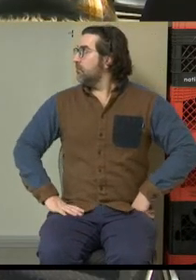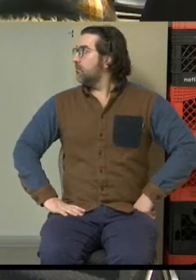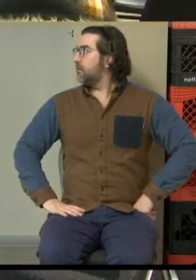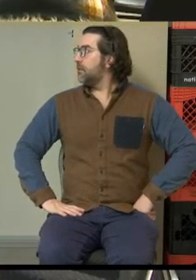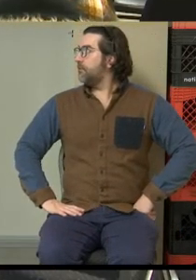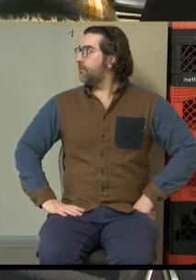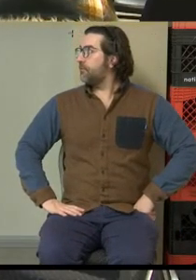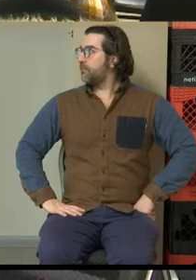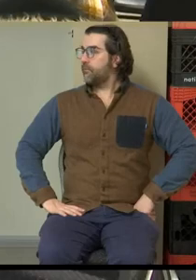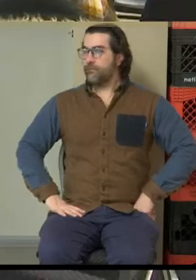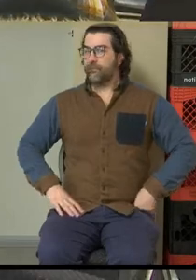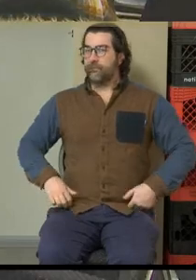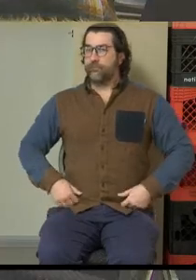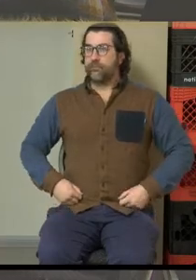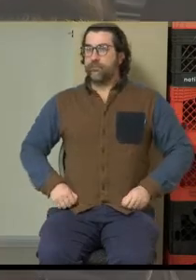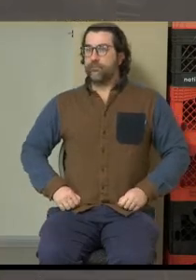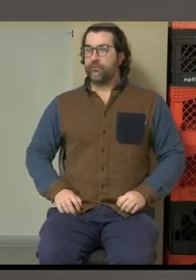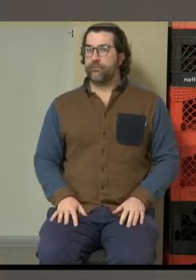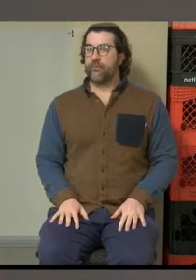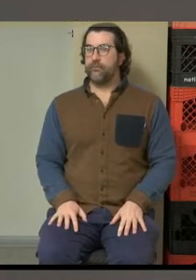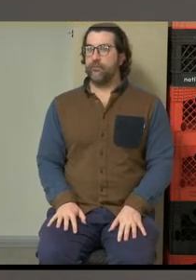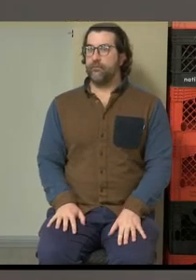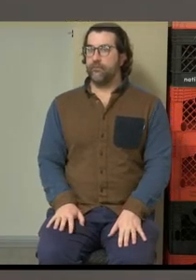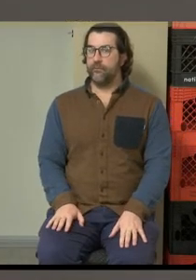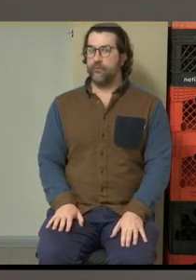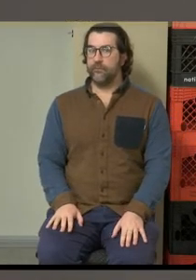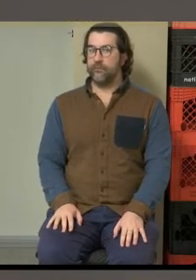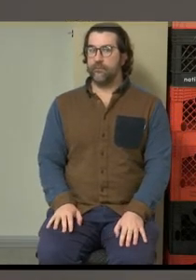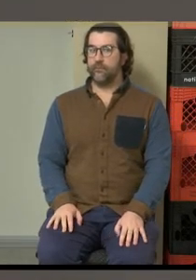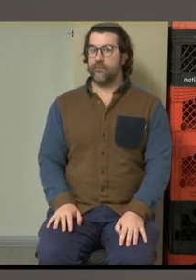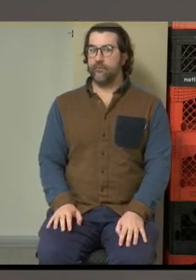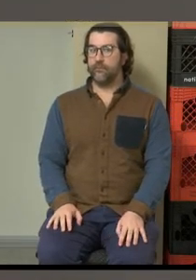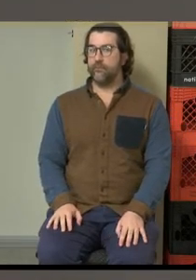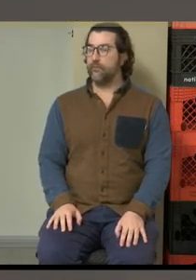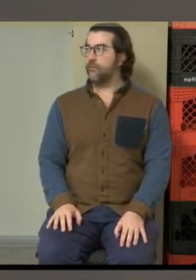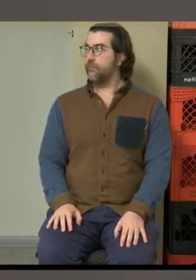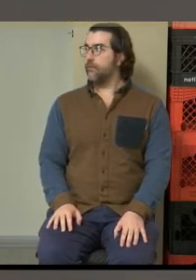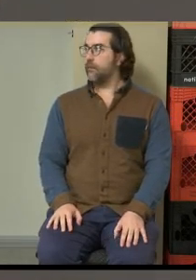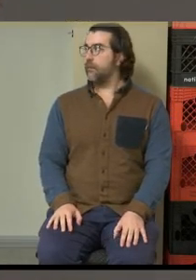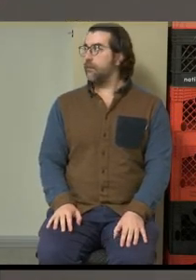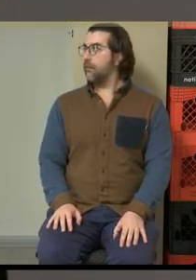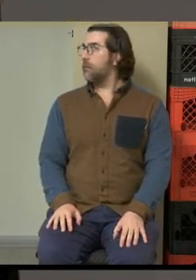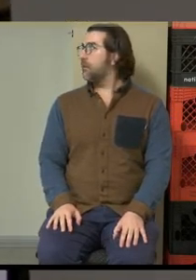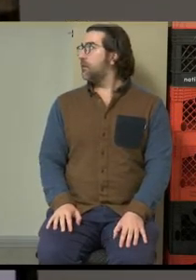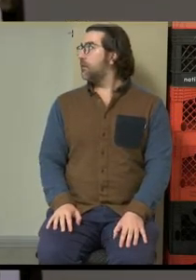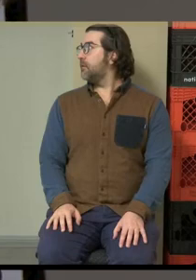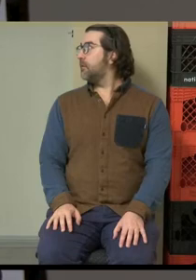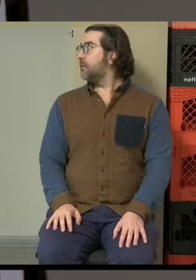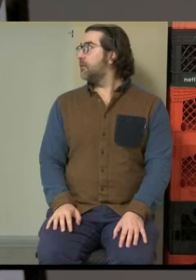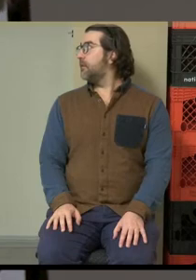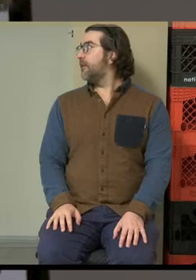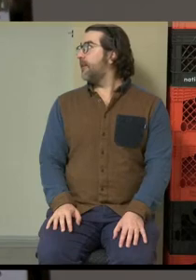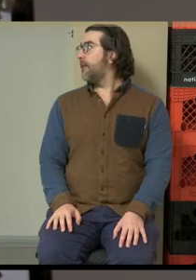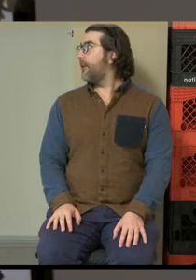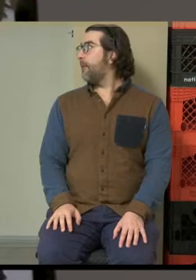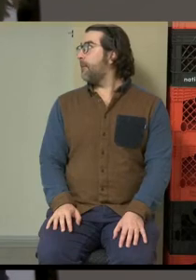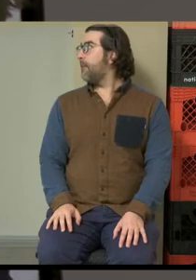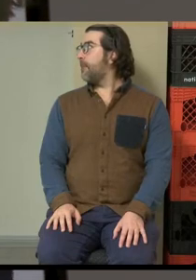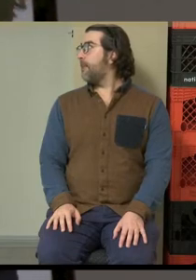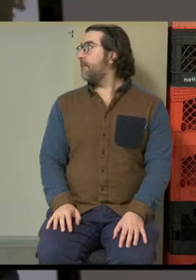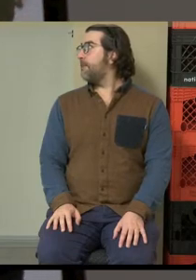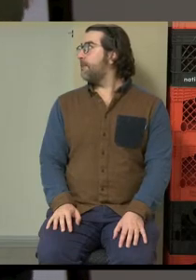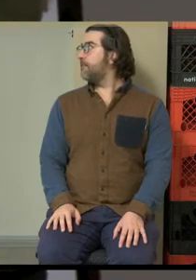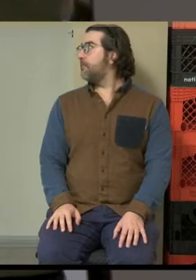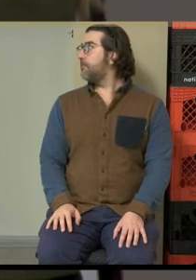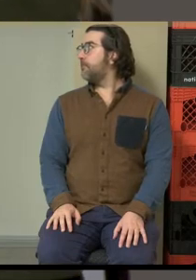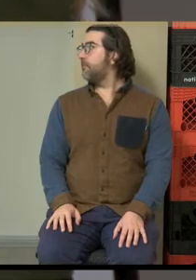I'm not blocking anyone, am I? Okay, so the question was about just kind of to do another overview of the